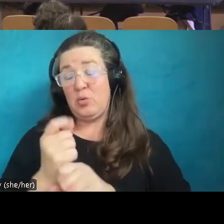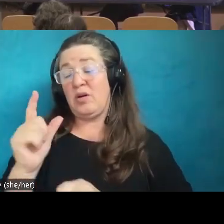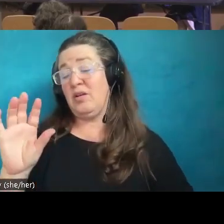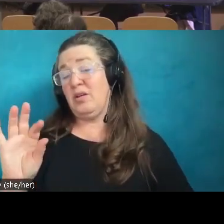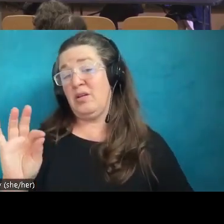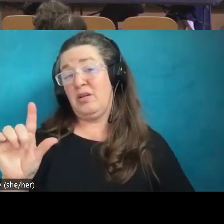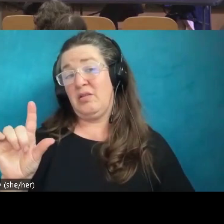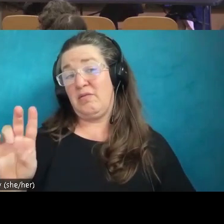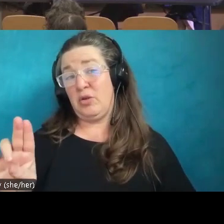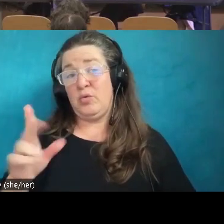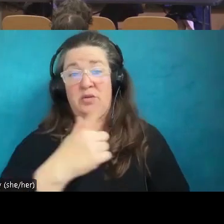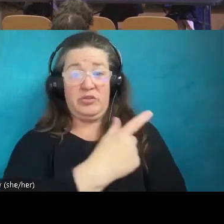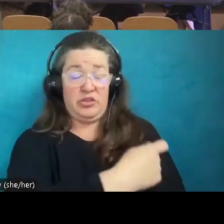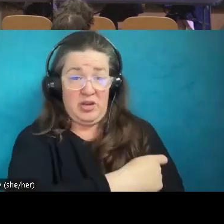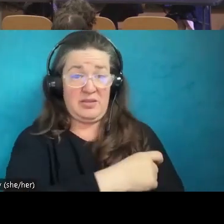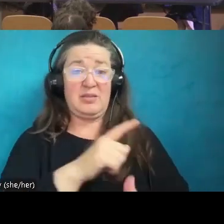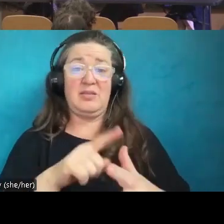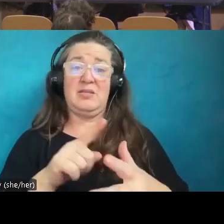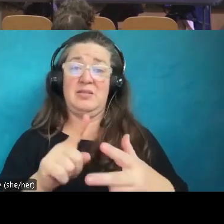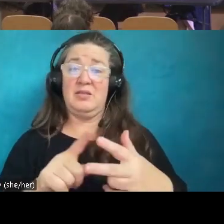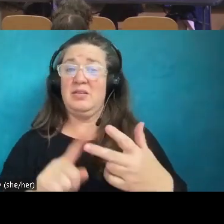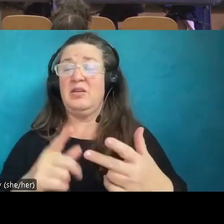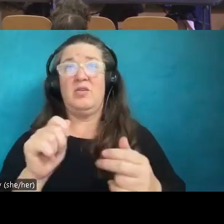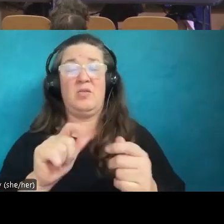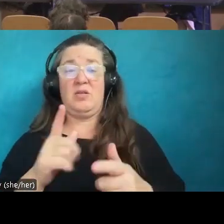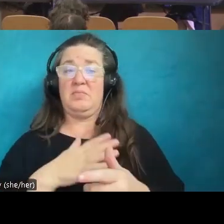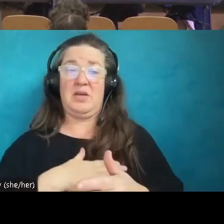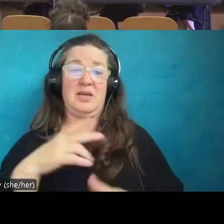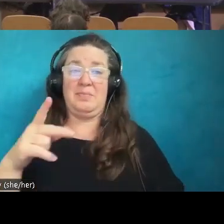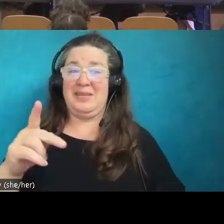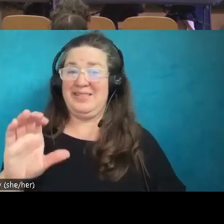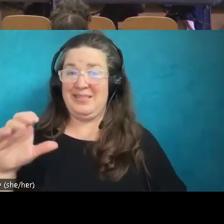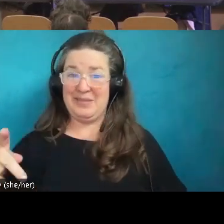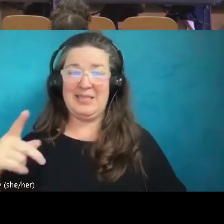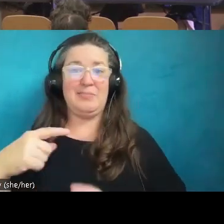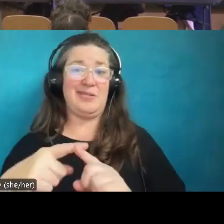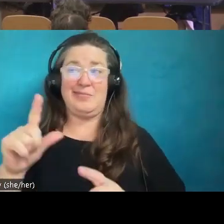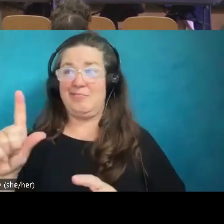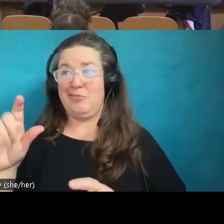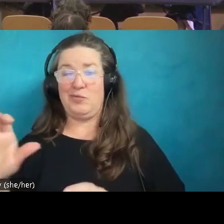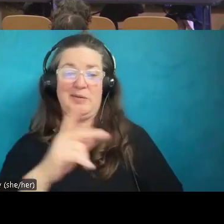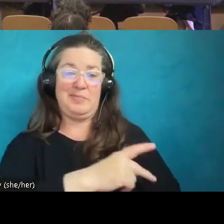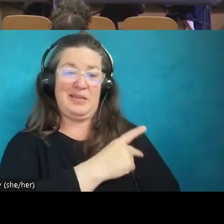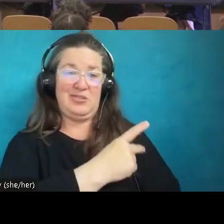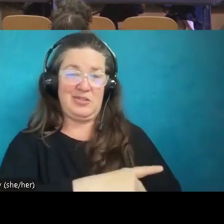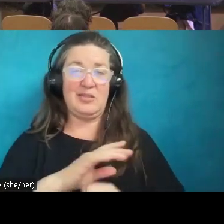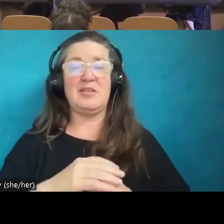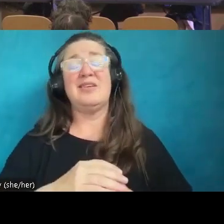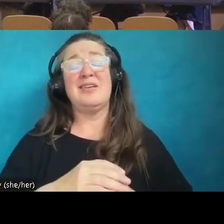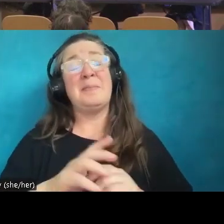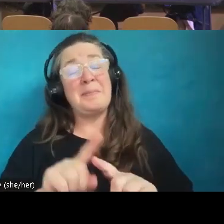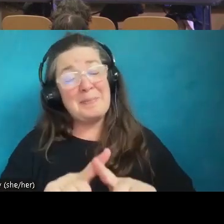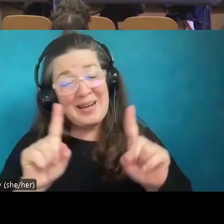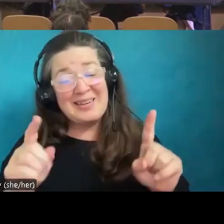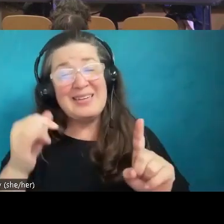care patients and patients with long COVID. Of course, there are some asterisks there, right? If someone has had an allergic reaction,